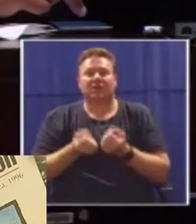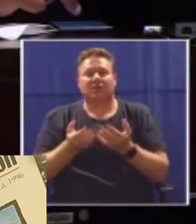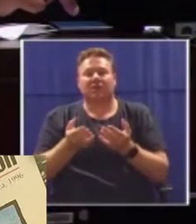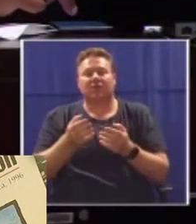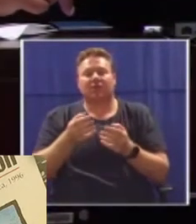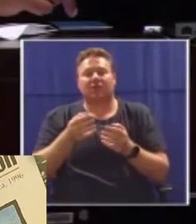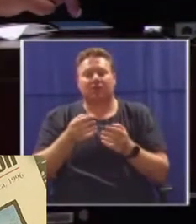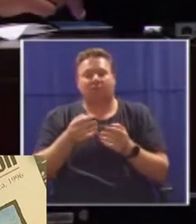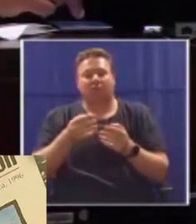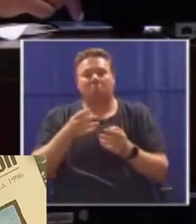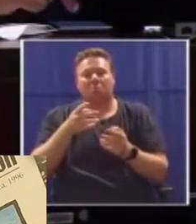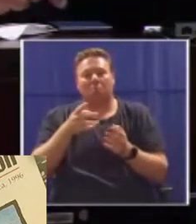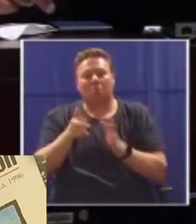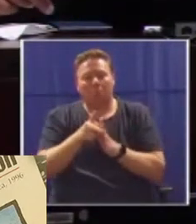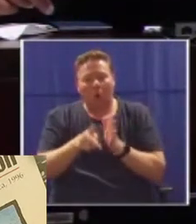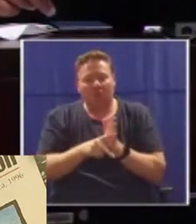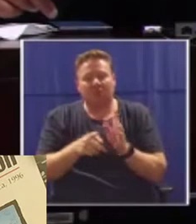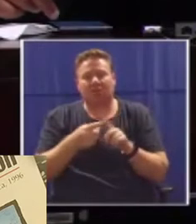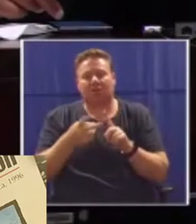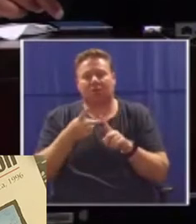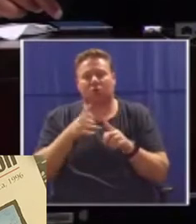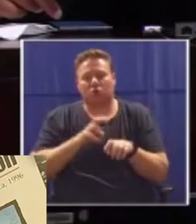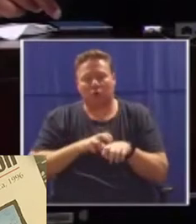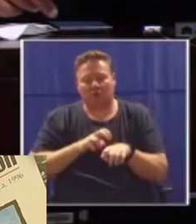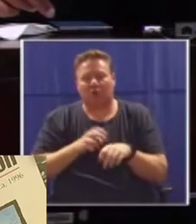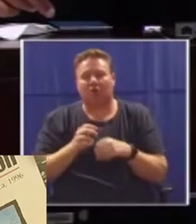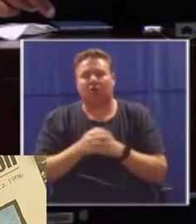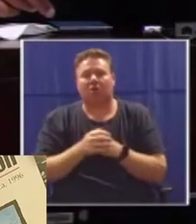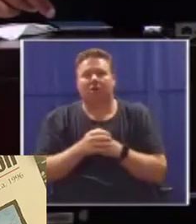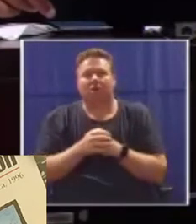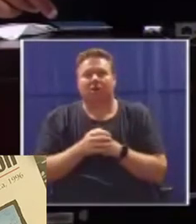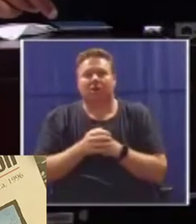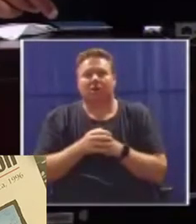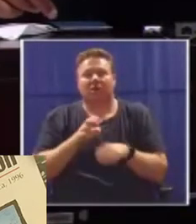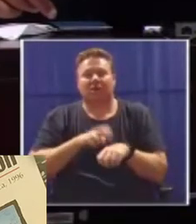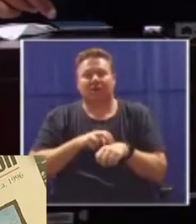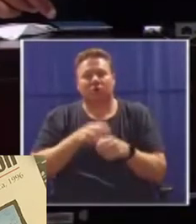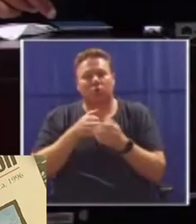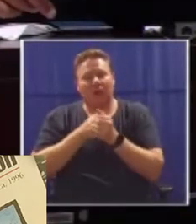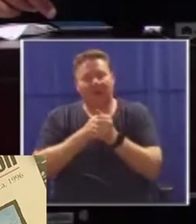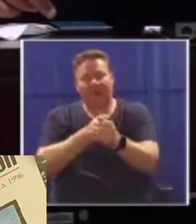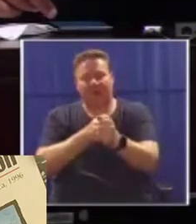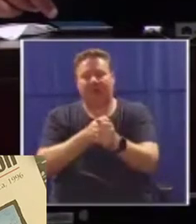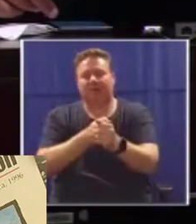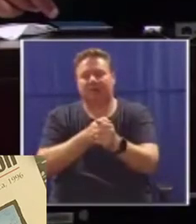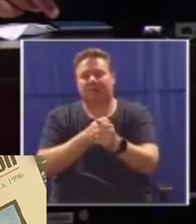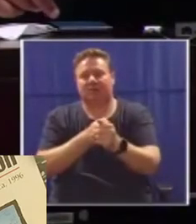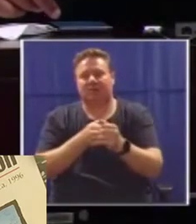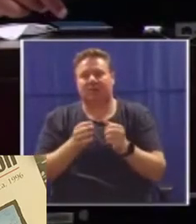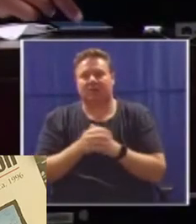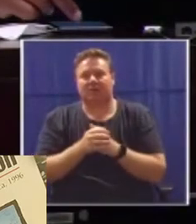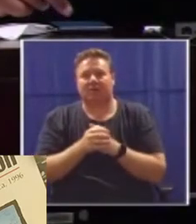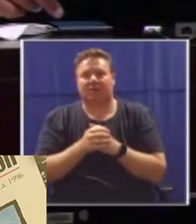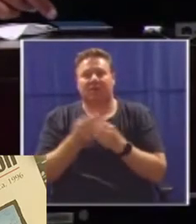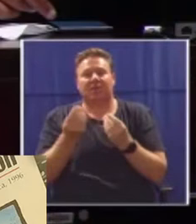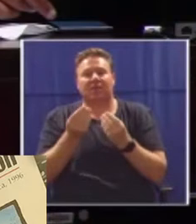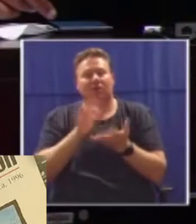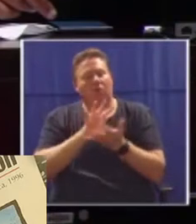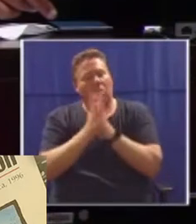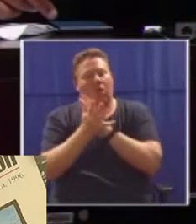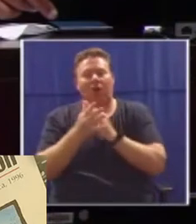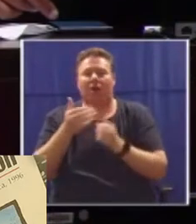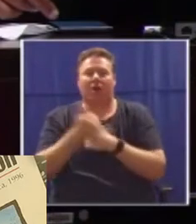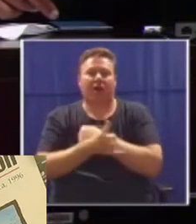and regulations. We have to lead from the front in those things which are destabilizing our